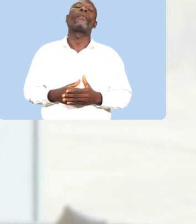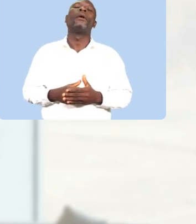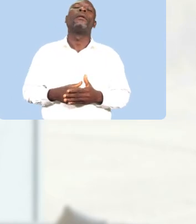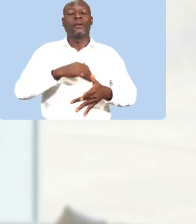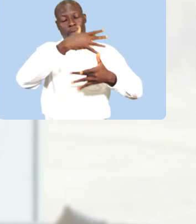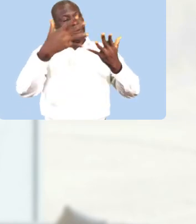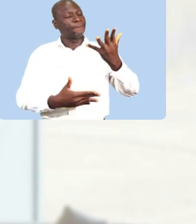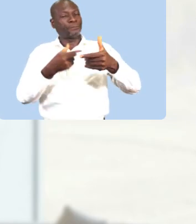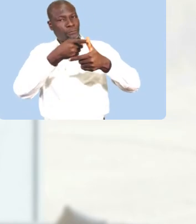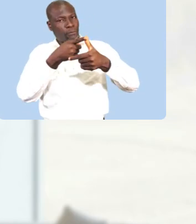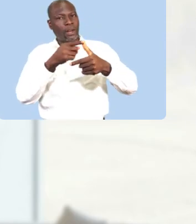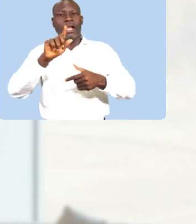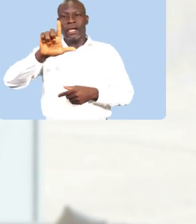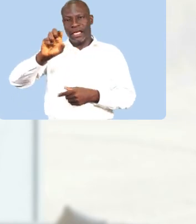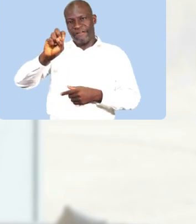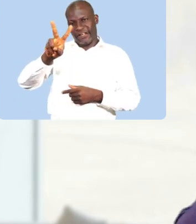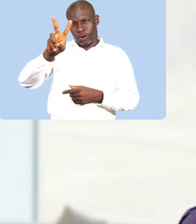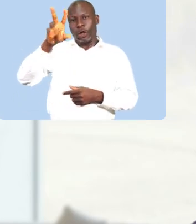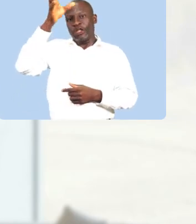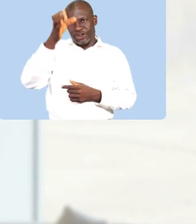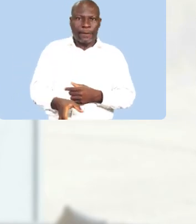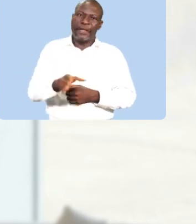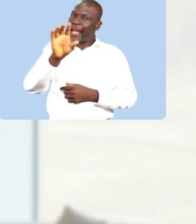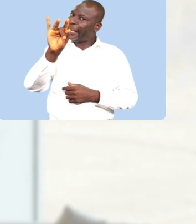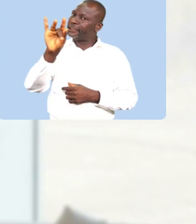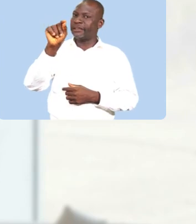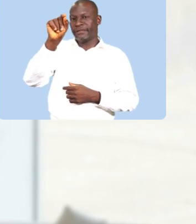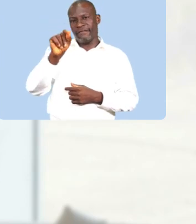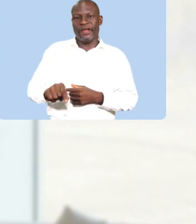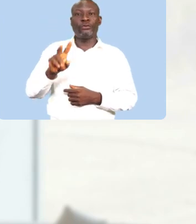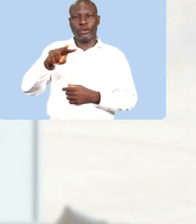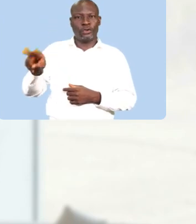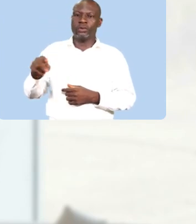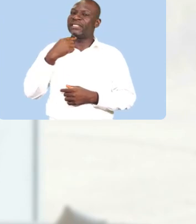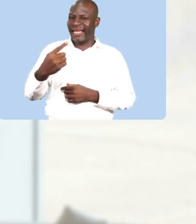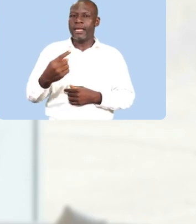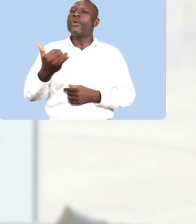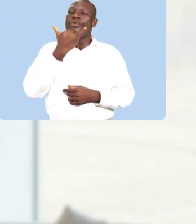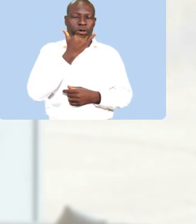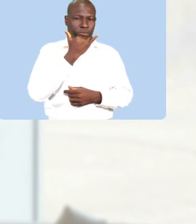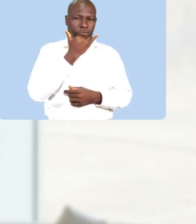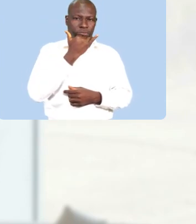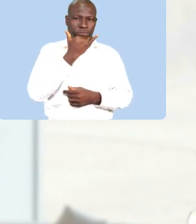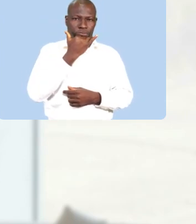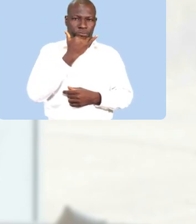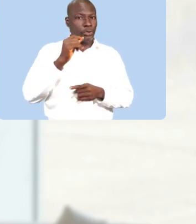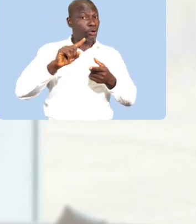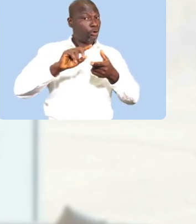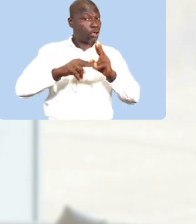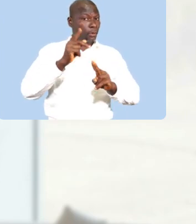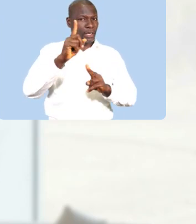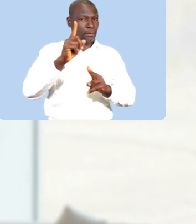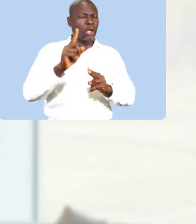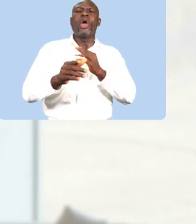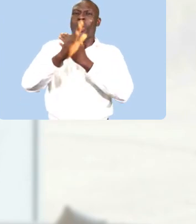Leviticus 18 verse 22 no oka kire ye say it is an abomination so number 1 onyame obo